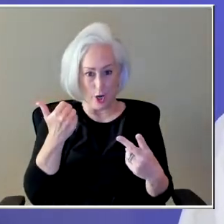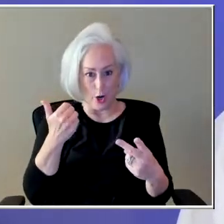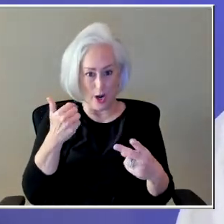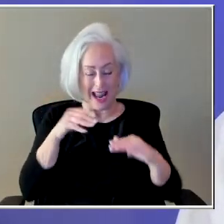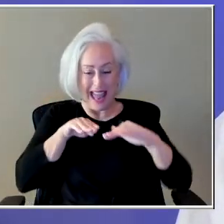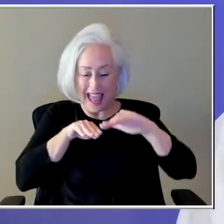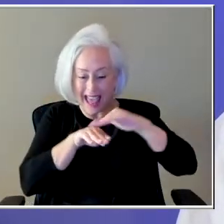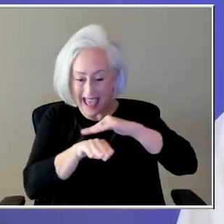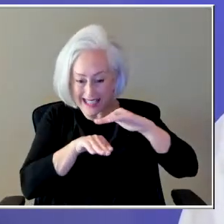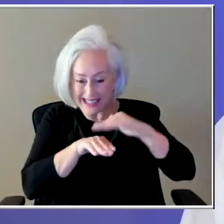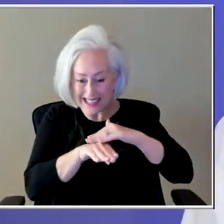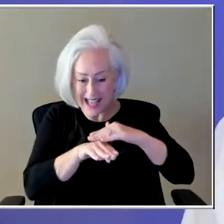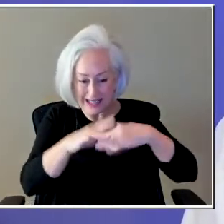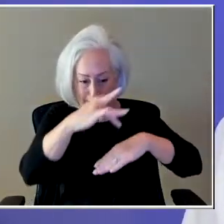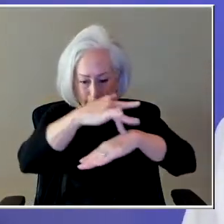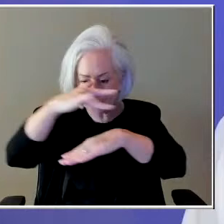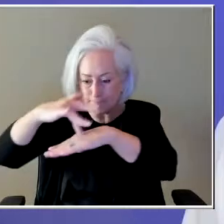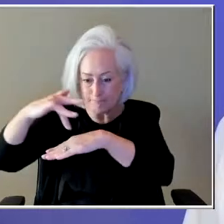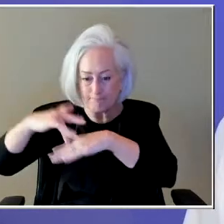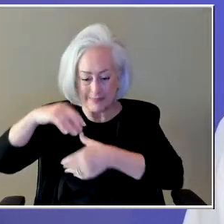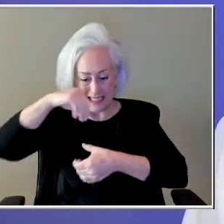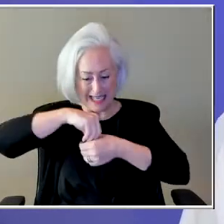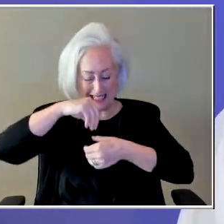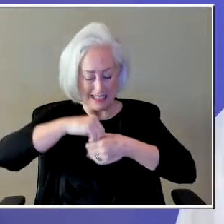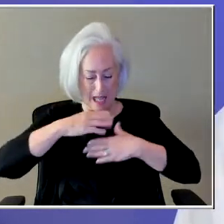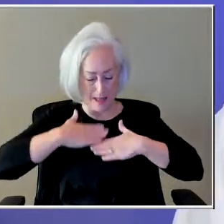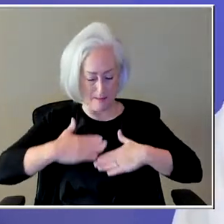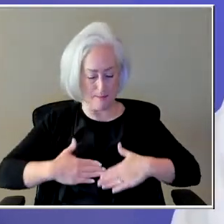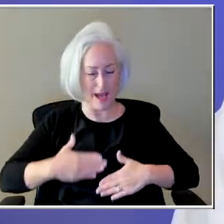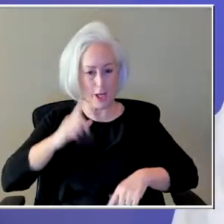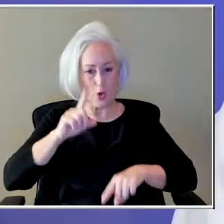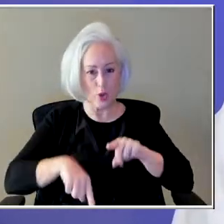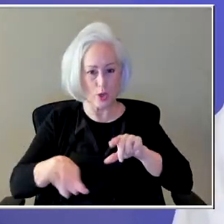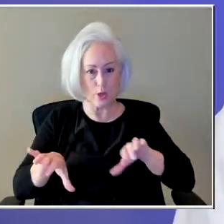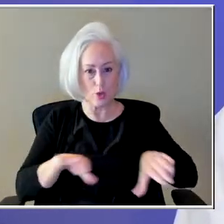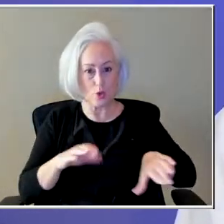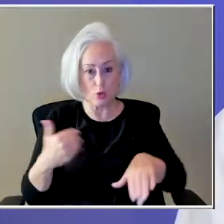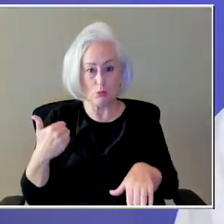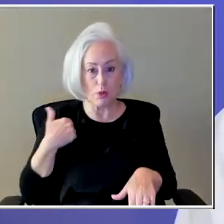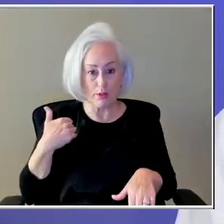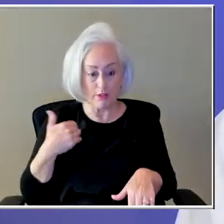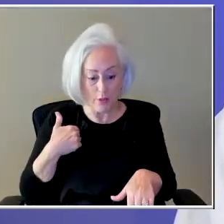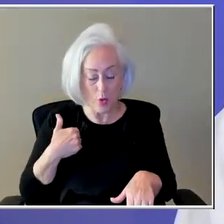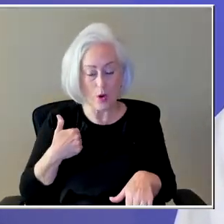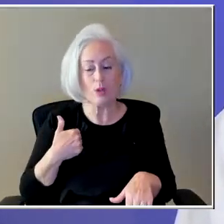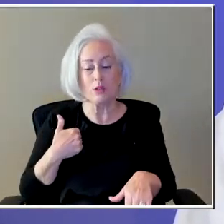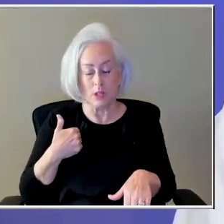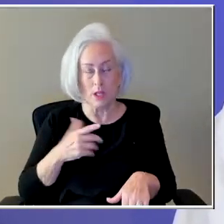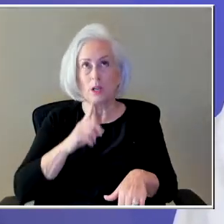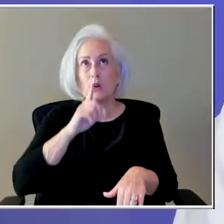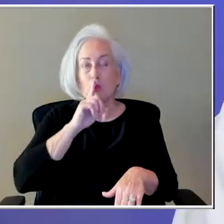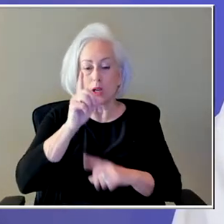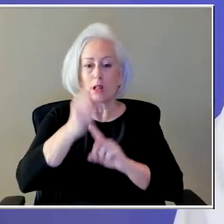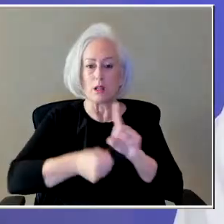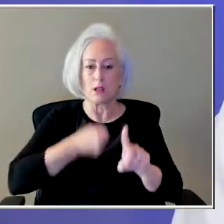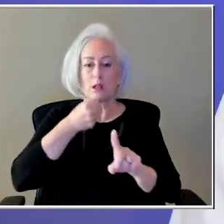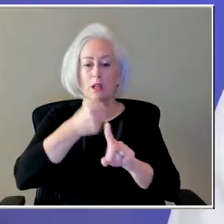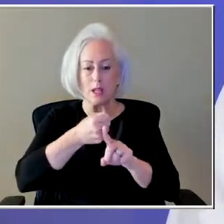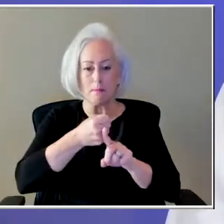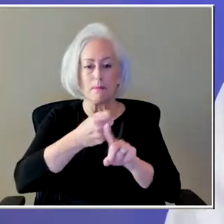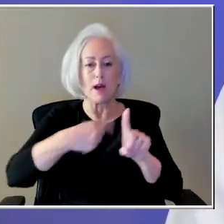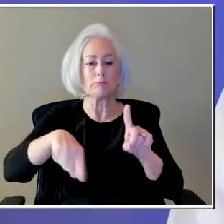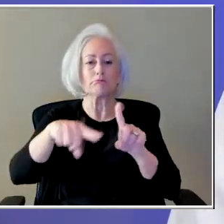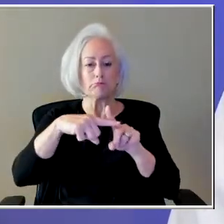before, being precise about things like nerve sparing, really changed the way things are happening in the operating room and then